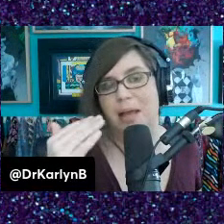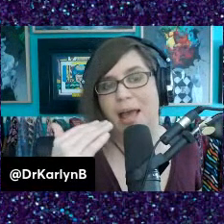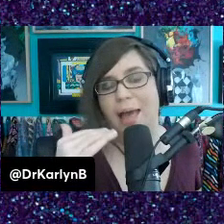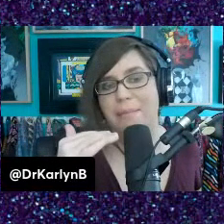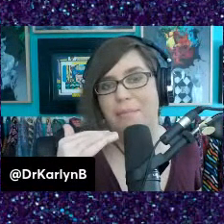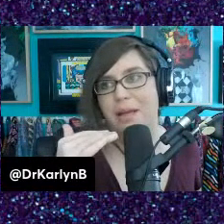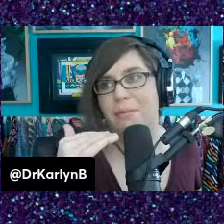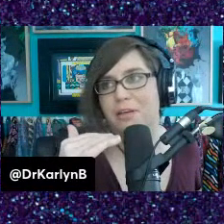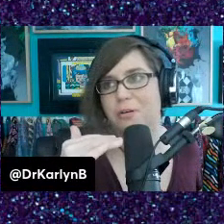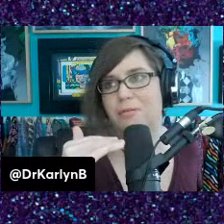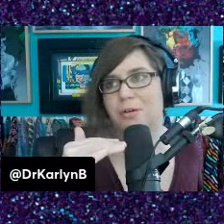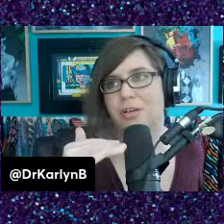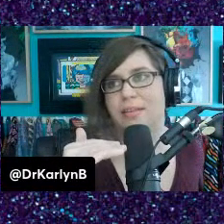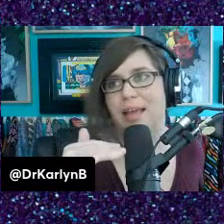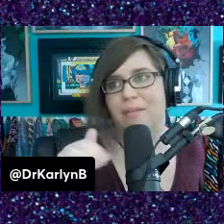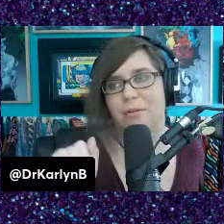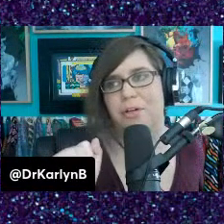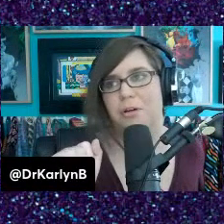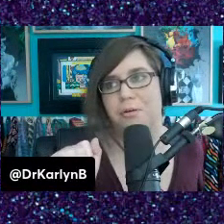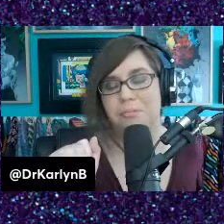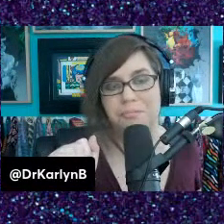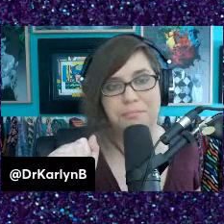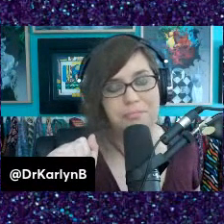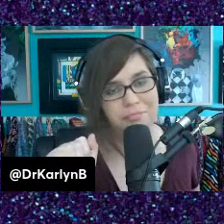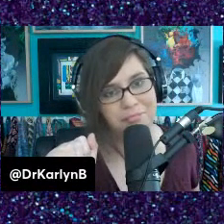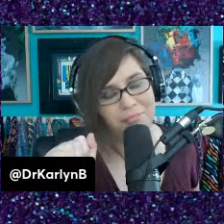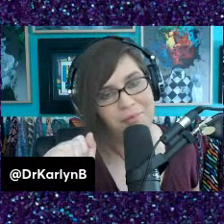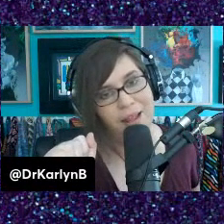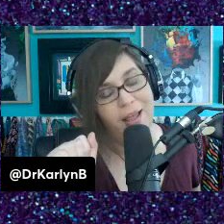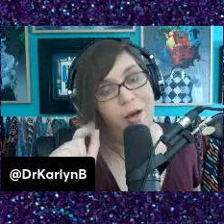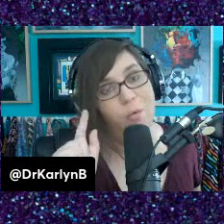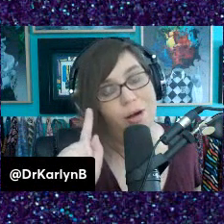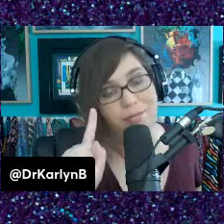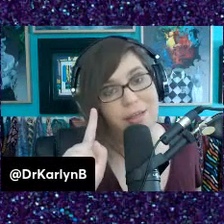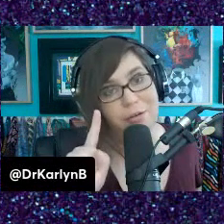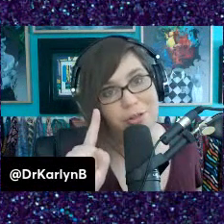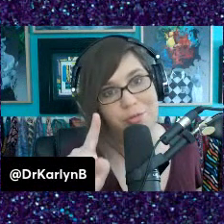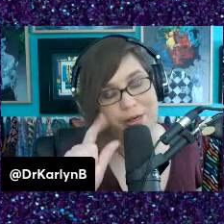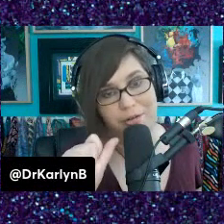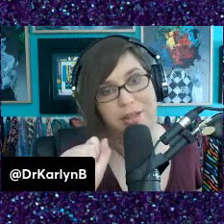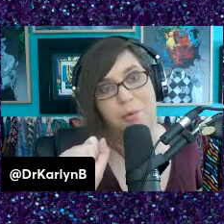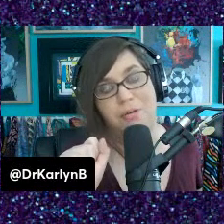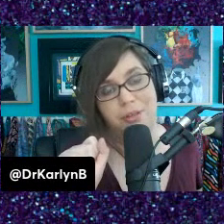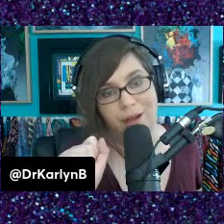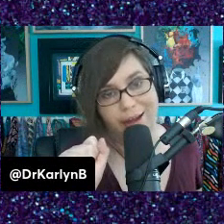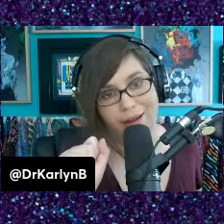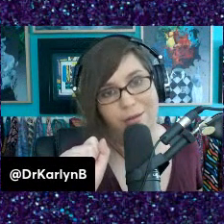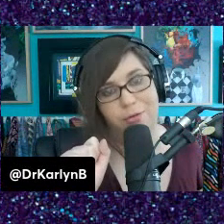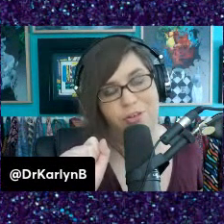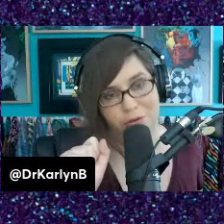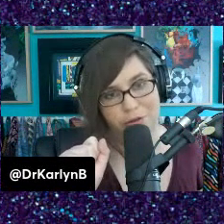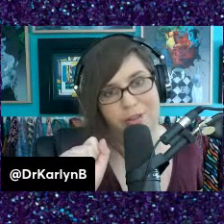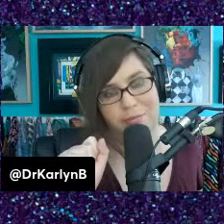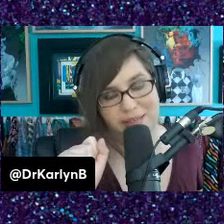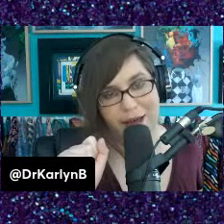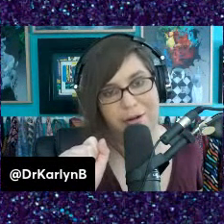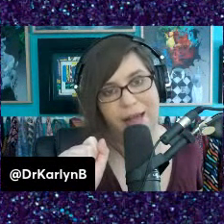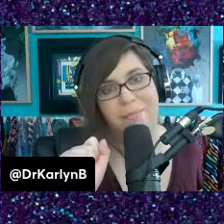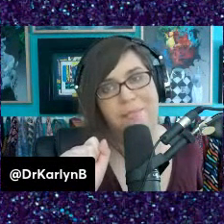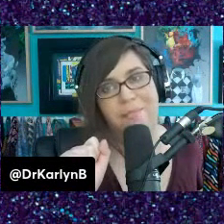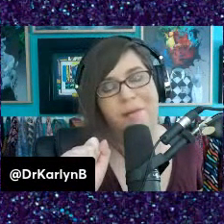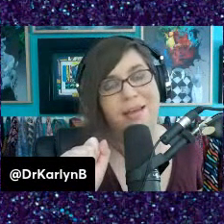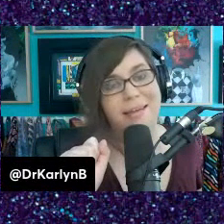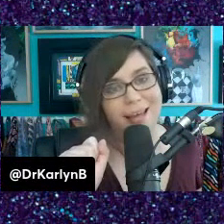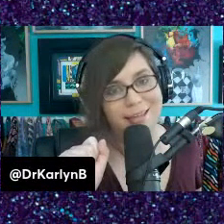Saturday, but maybe I'm going to do a version in the afternoon. One of the YouTube channels that we rely on for Socialism